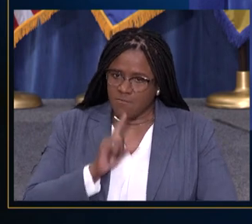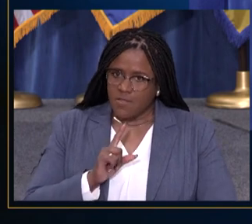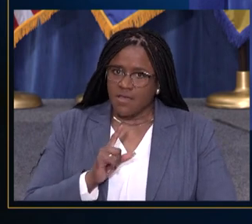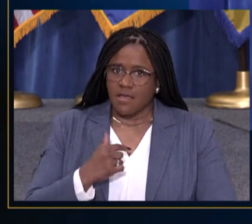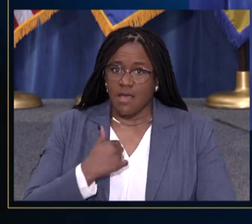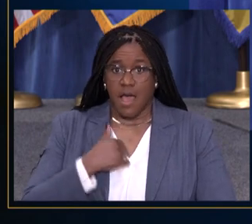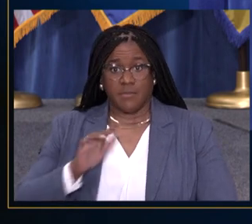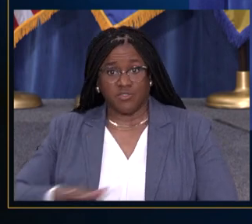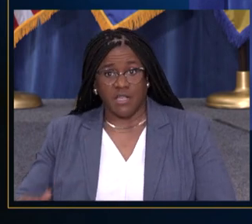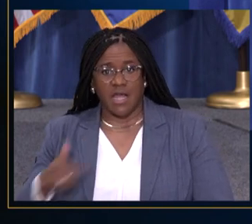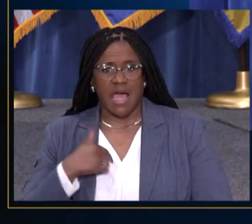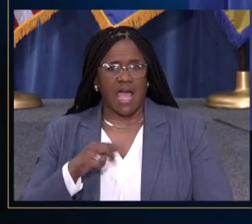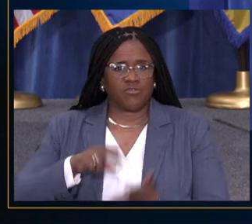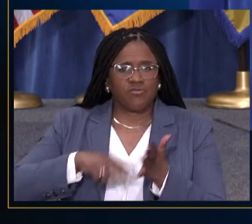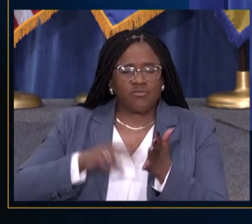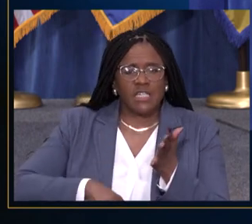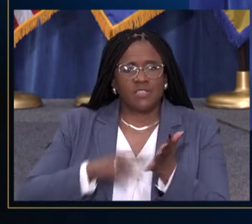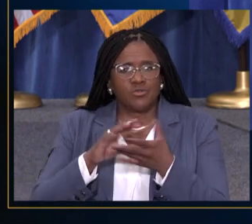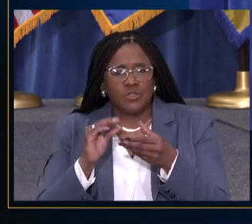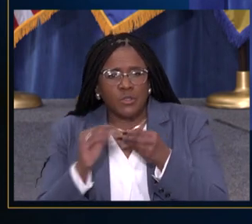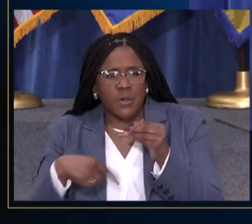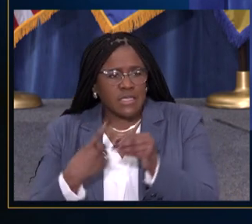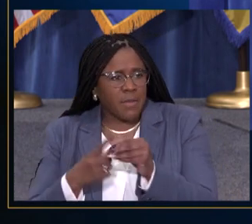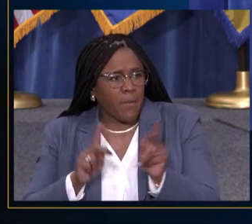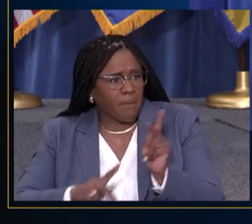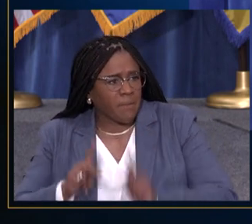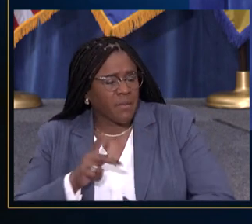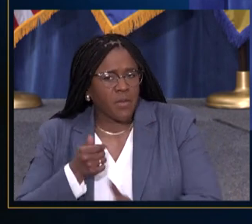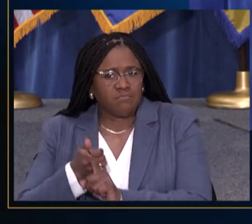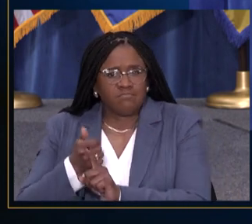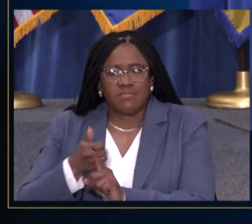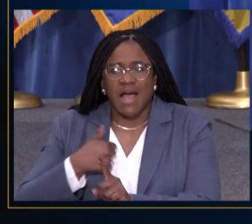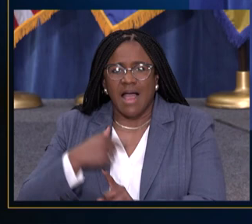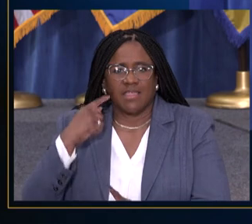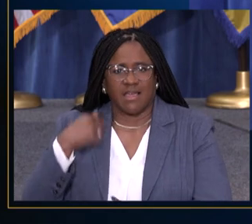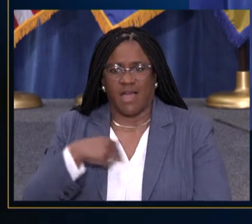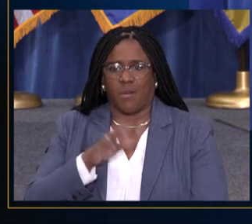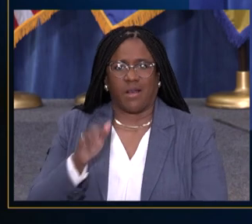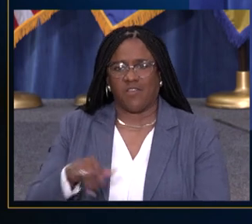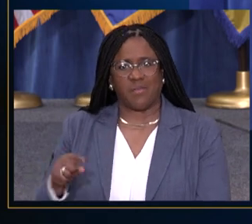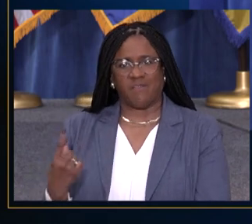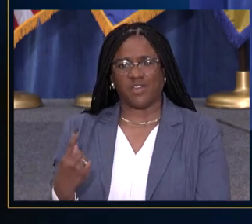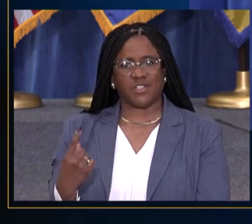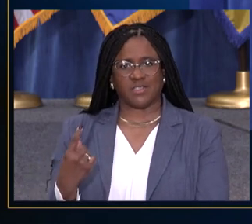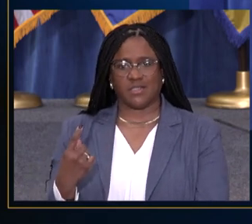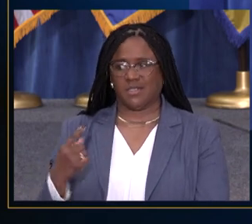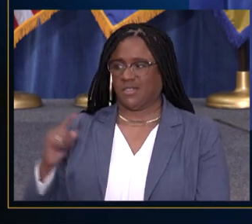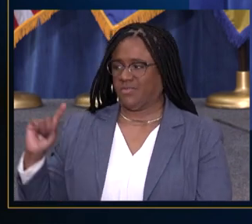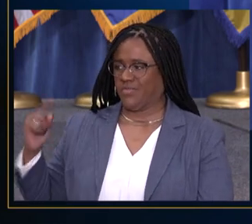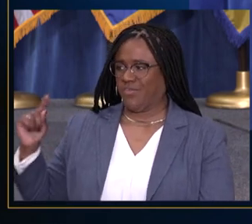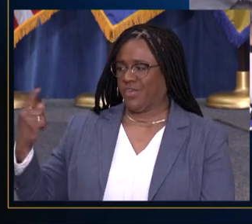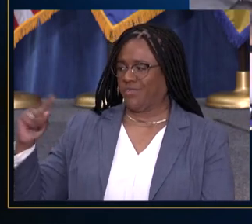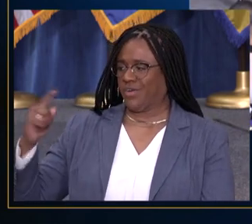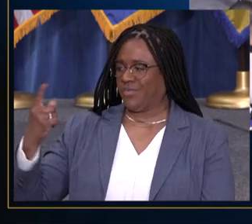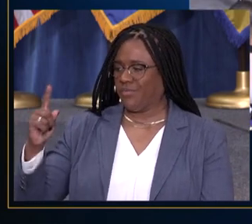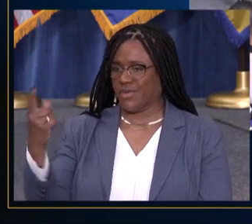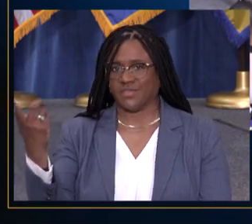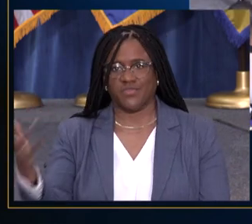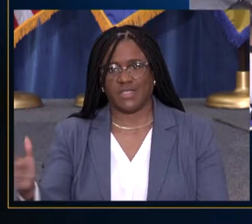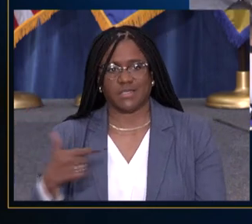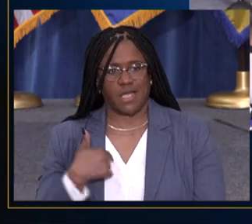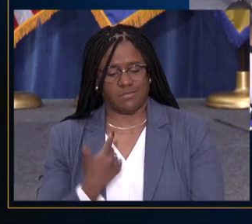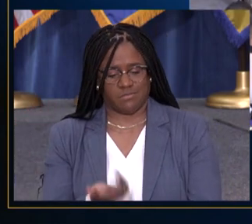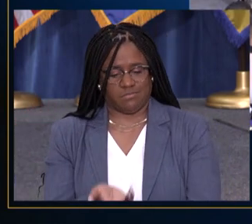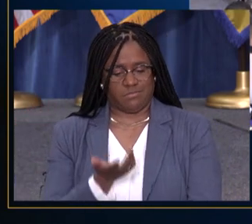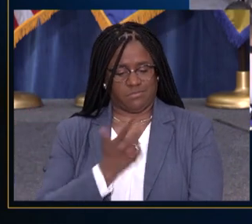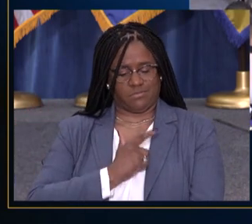liked reading biographies. And there was a point where I thought, oh, I'll never be a first. All the firsts will be done by the time I get here. And here,